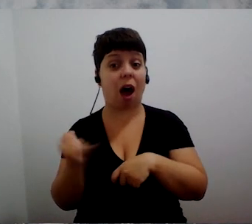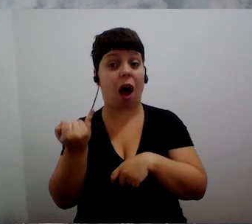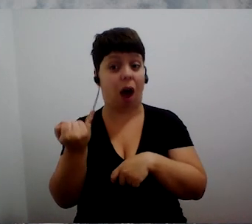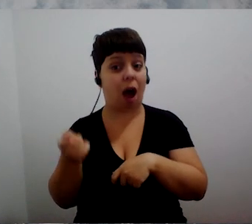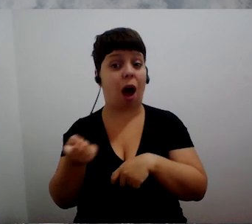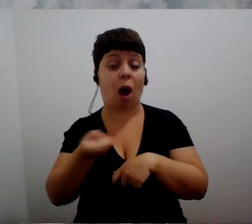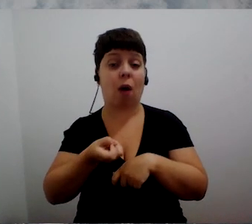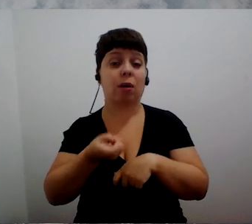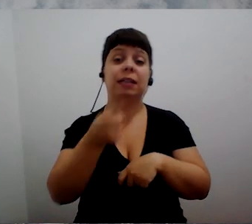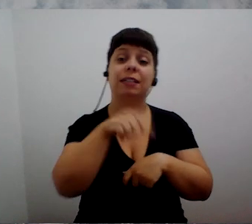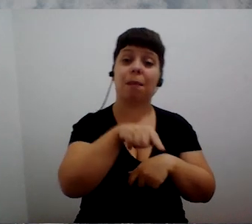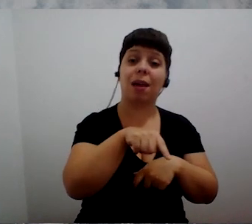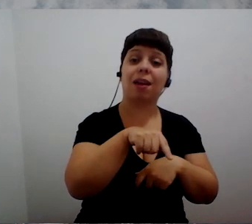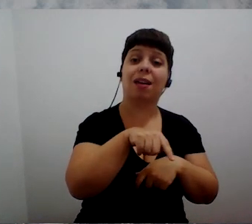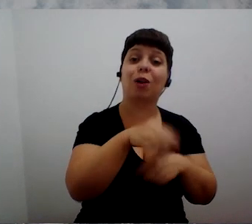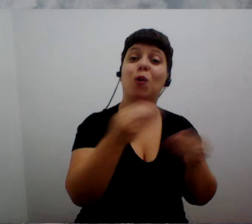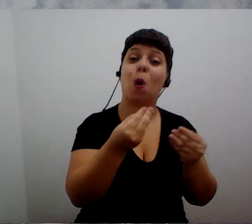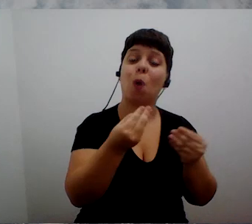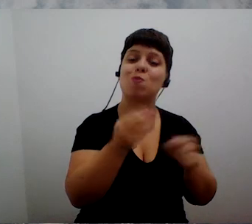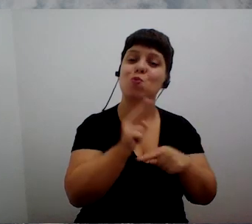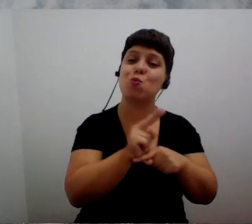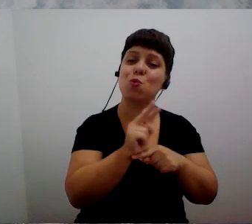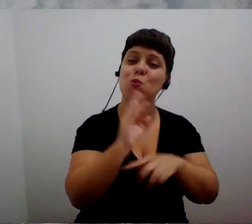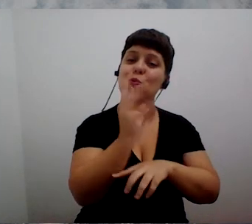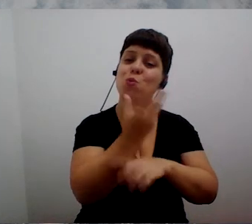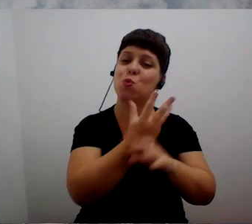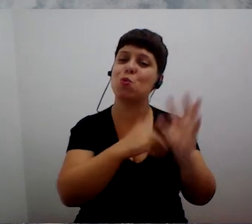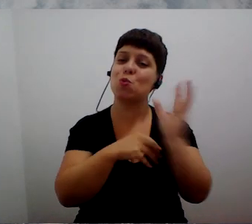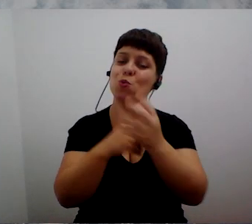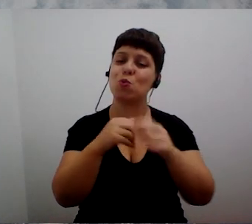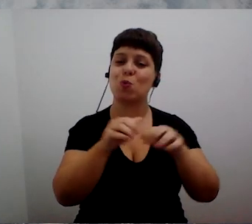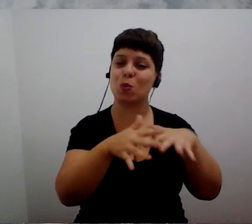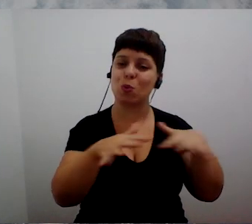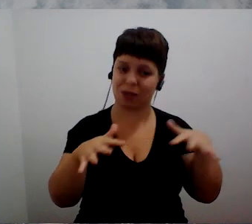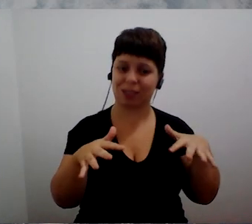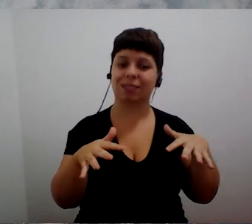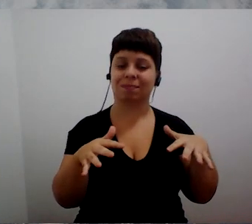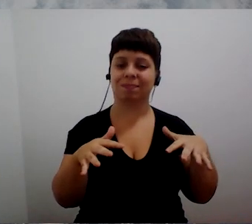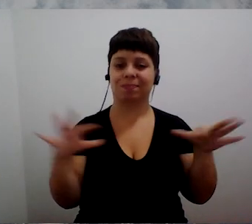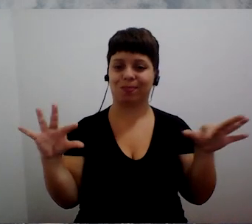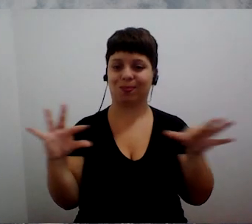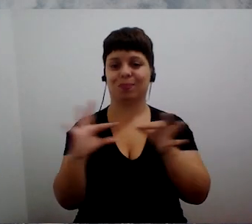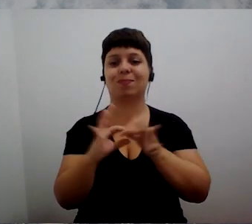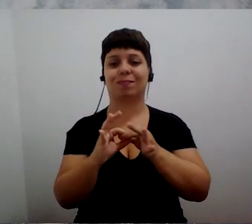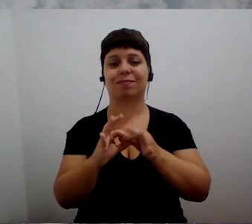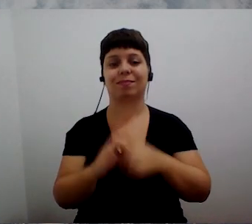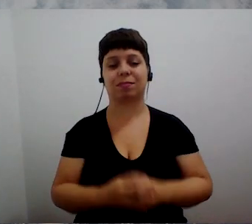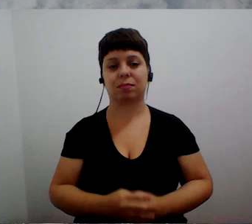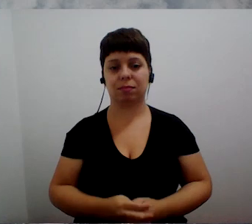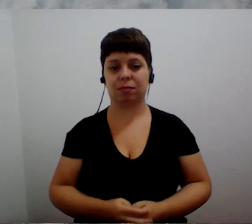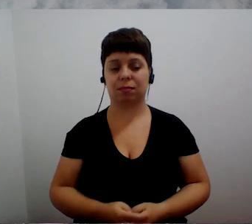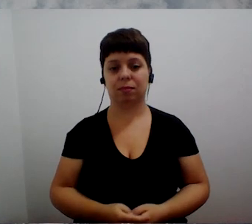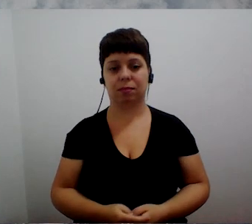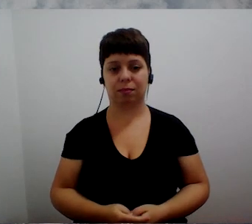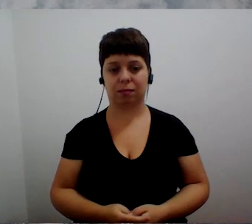brings several potentialities, and to make that we do not have these materials and